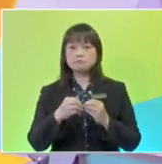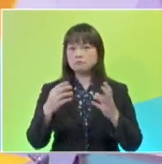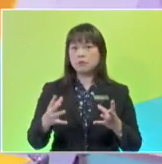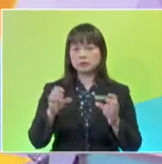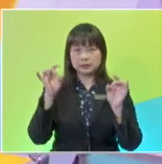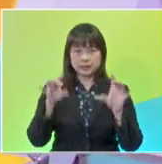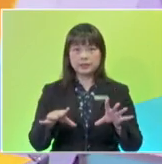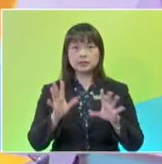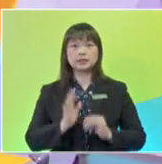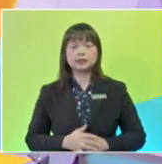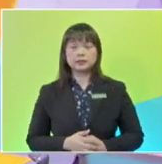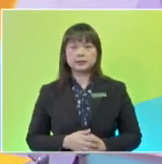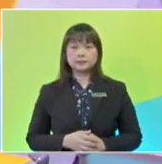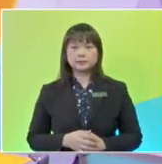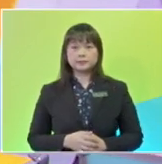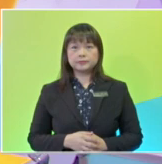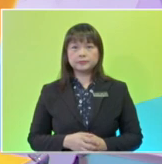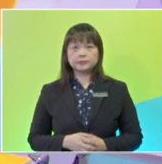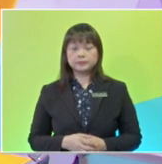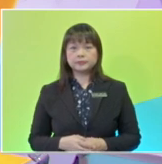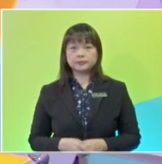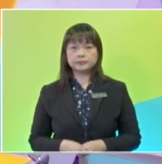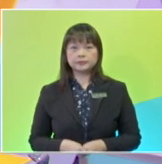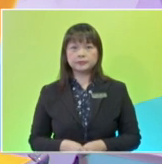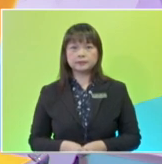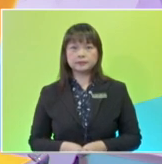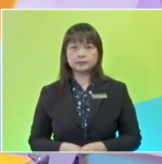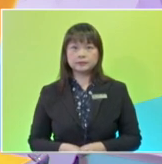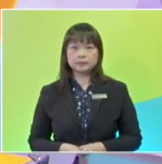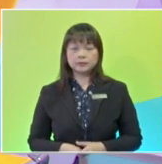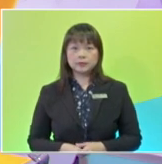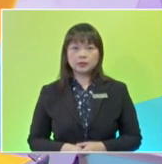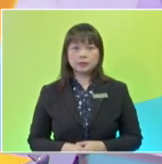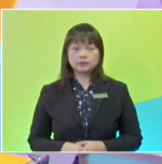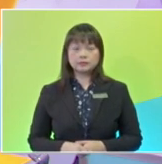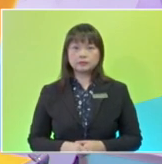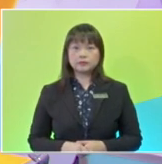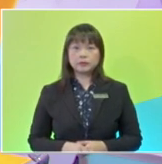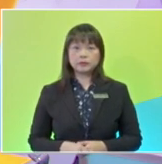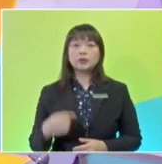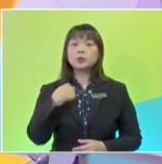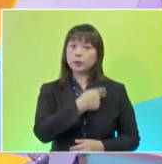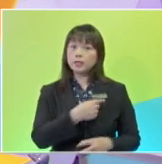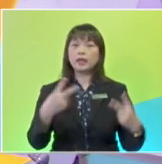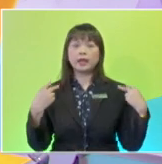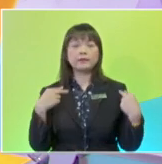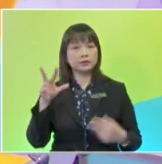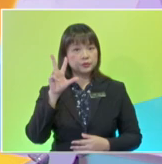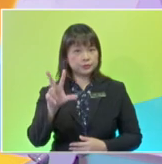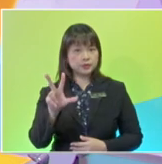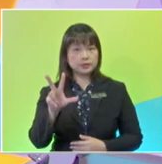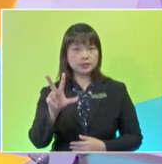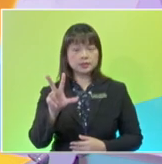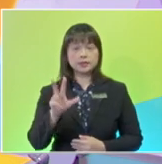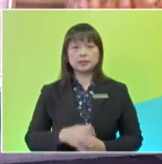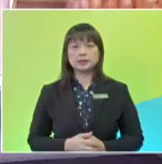also, they understand a little bit more about the soluble and non-soluble. Yes. Okay. So in front of us here, we have three containers. Okay.